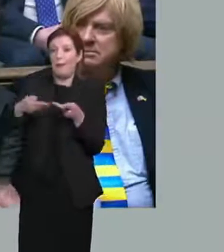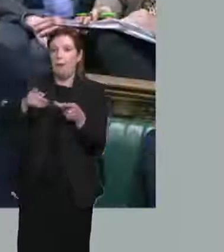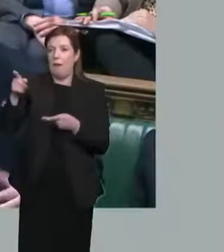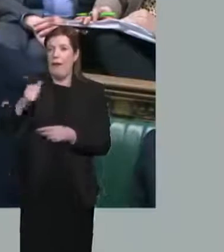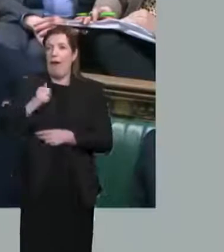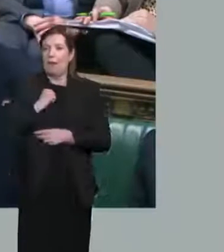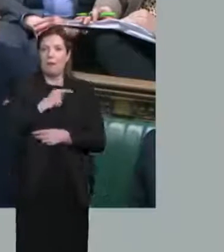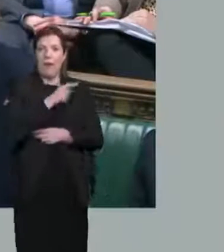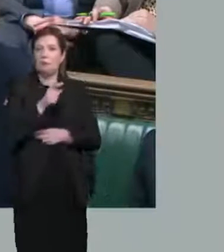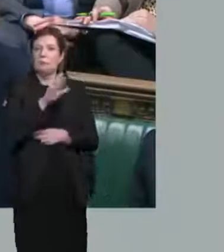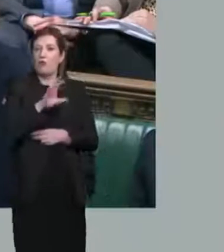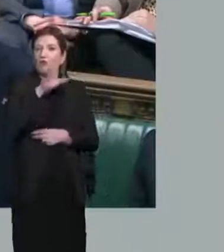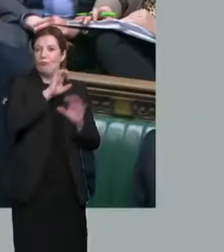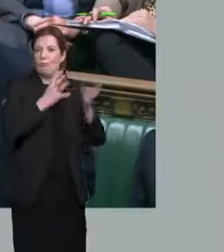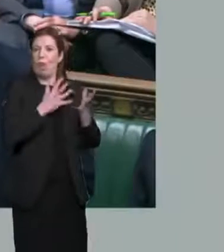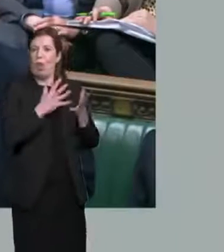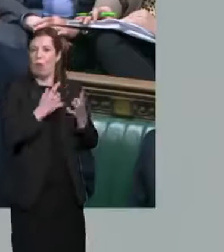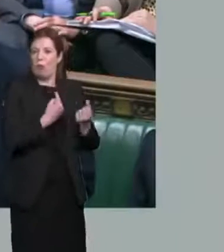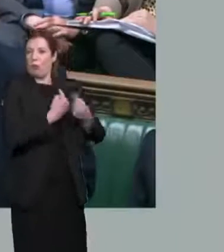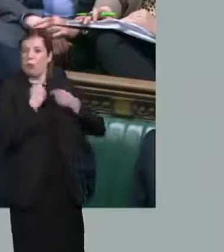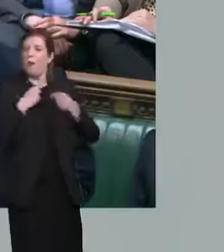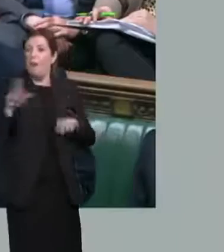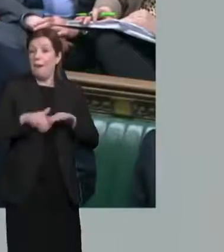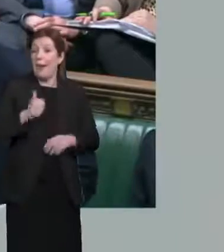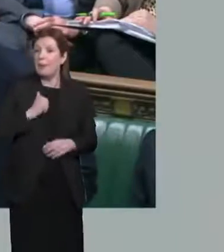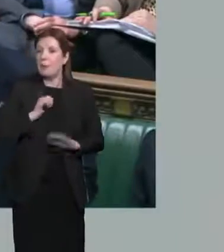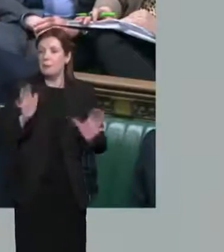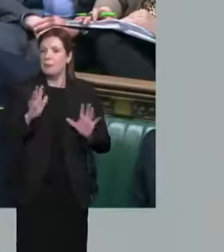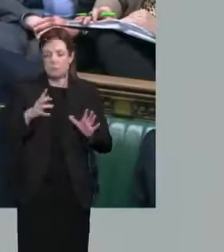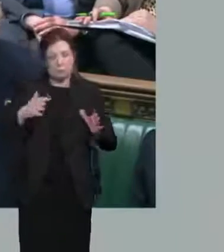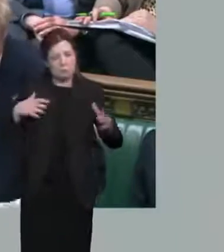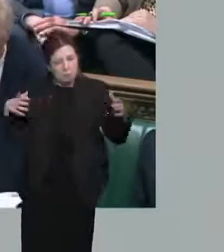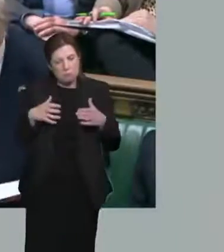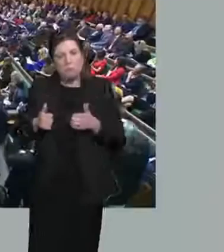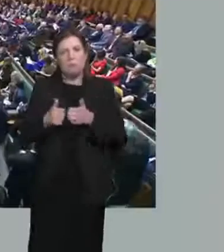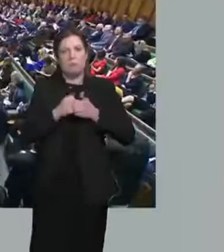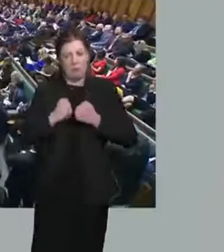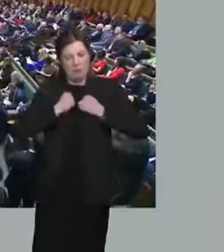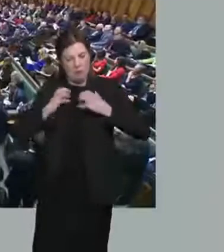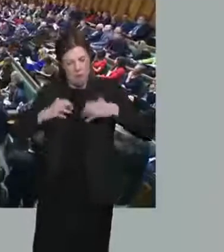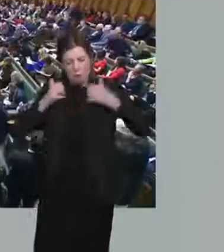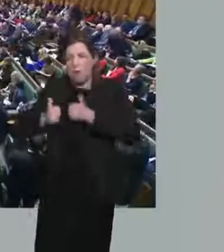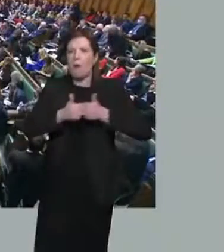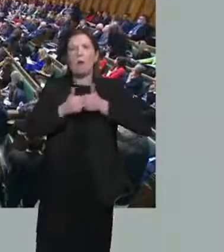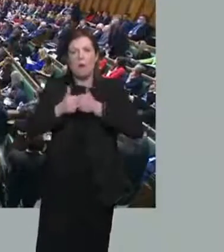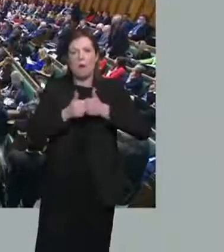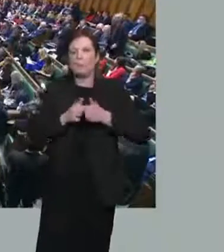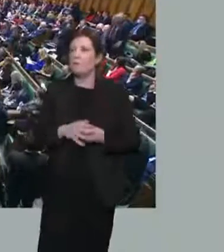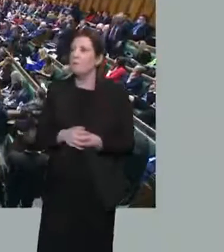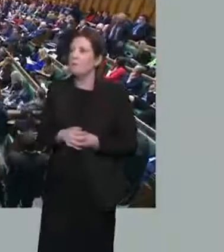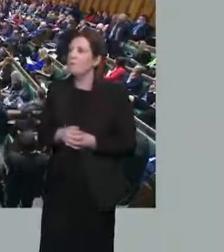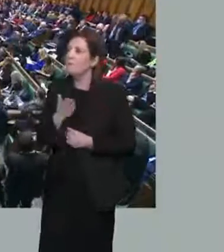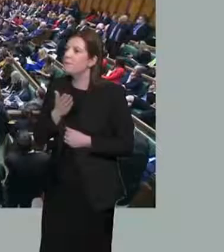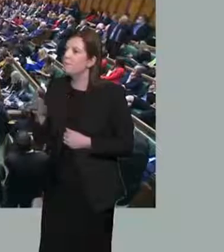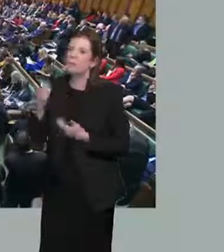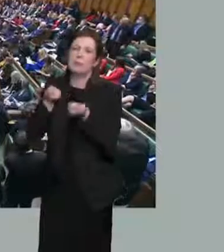and I must say so far, the relative unity, the important unity of this House. Rebecca Long-Bailey. Thank you, Mr. Speaker.